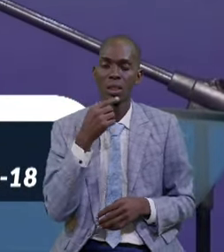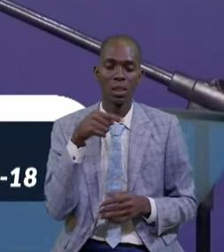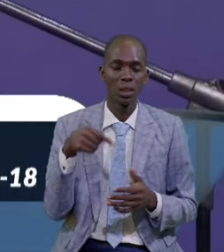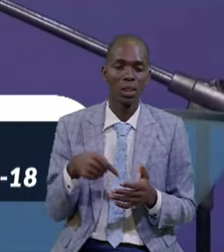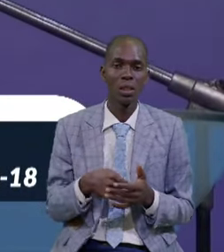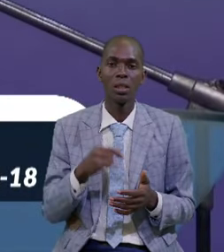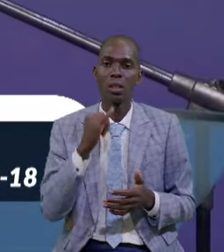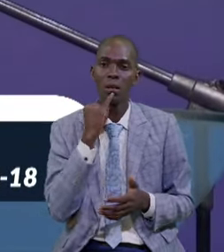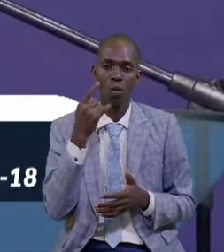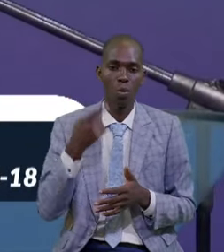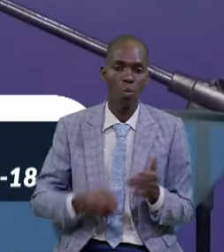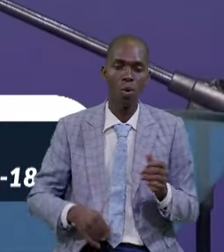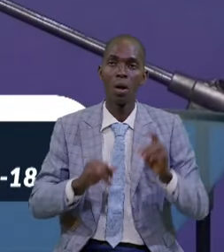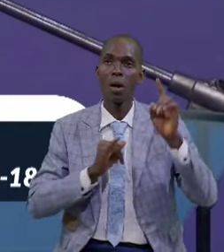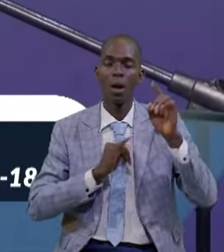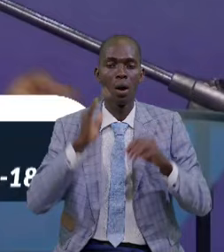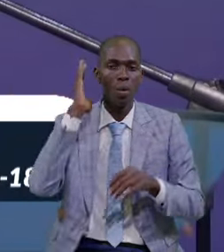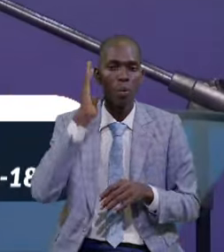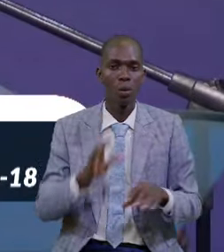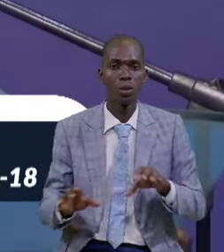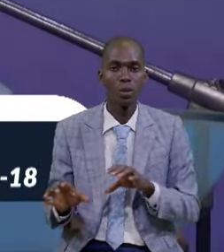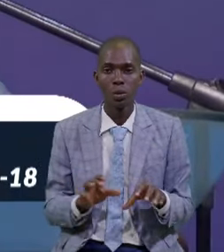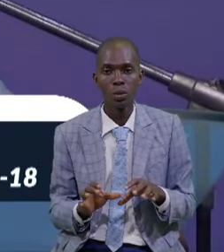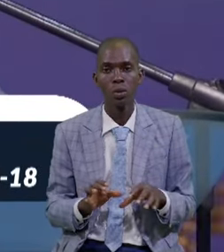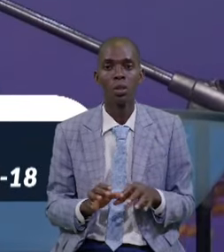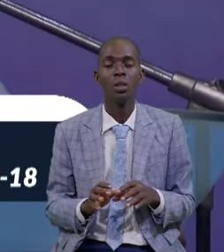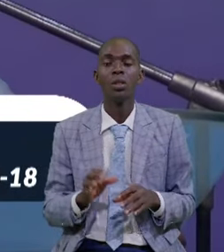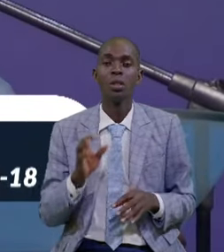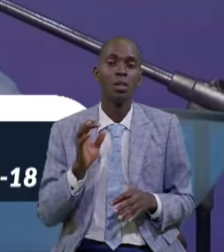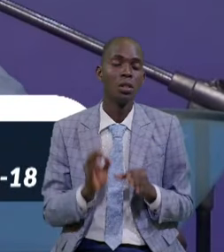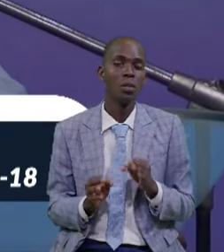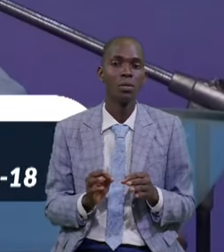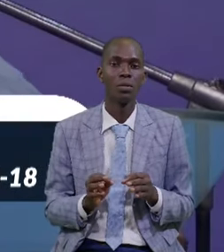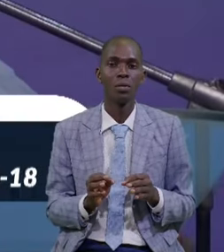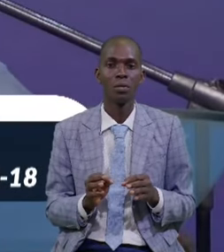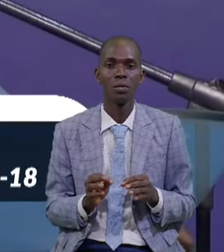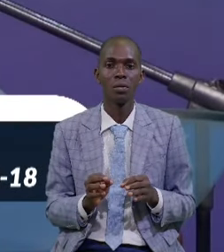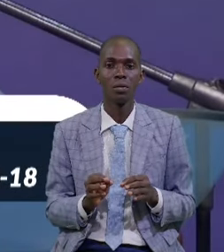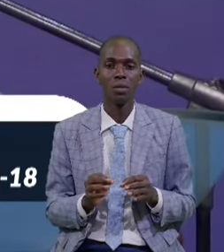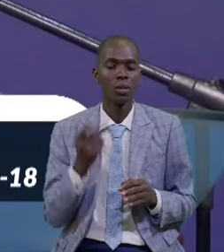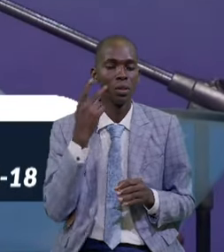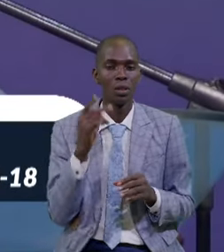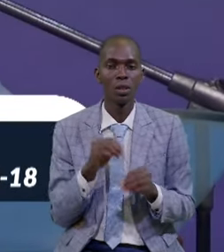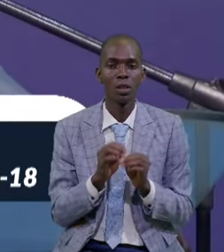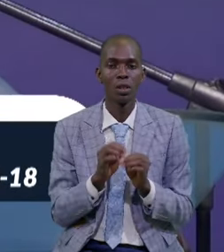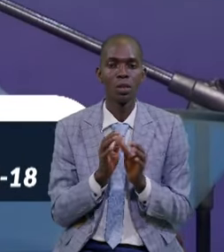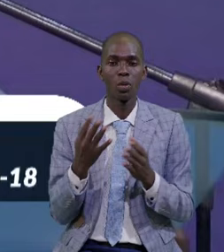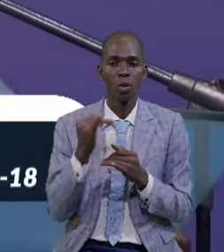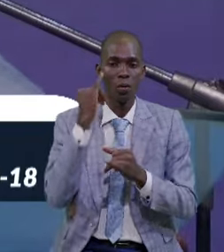what I will do, he fulfills it, because he tells us in Isaiah